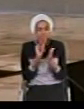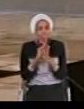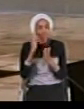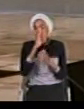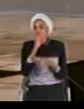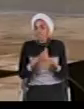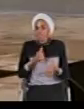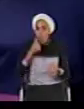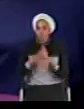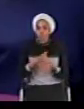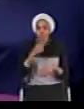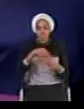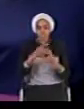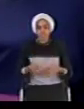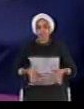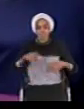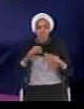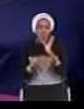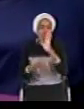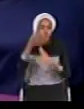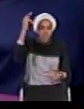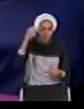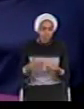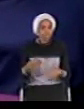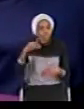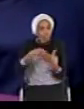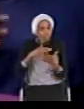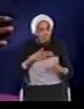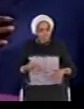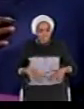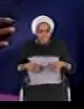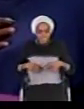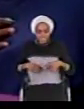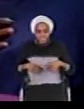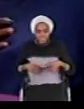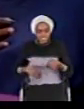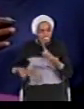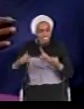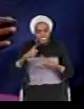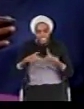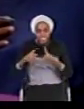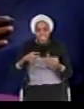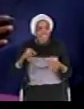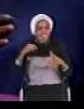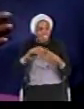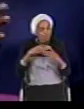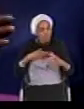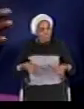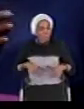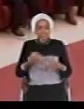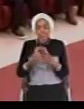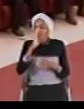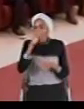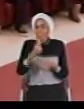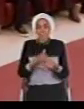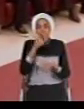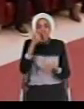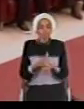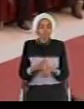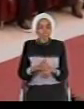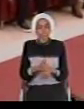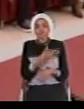confirmation in every one of our lives. In my life, that will be the confirmation. And you